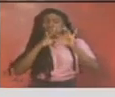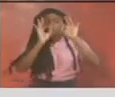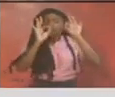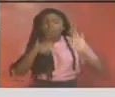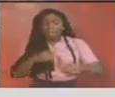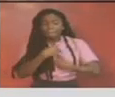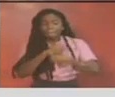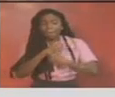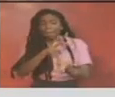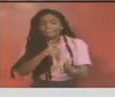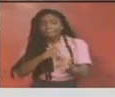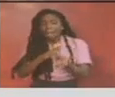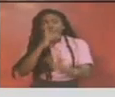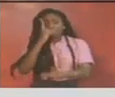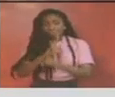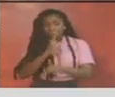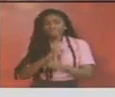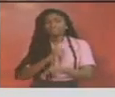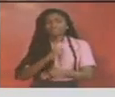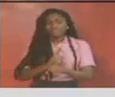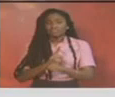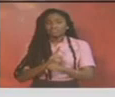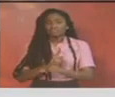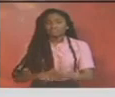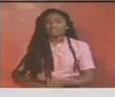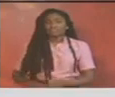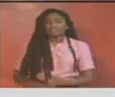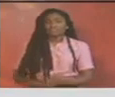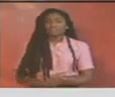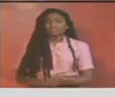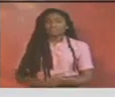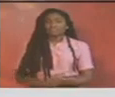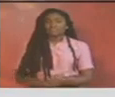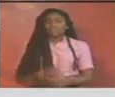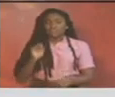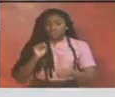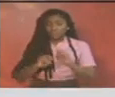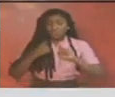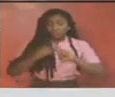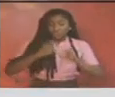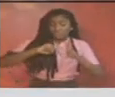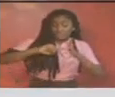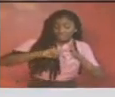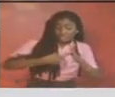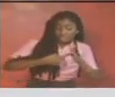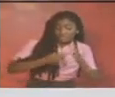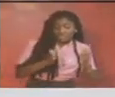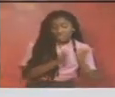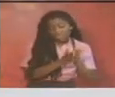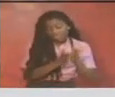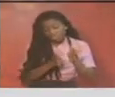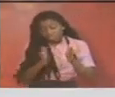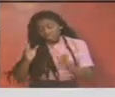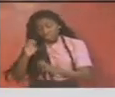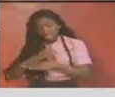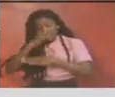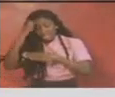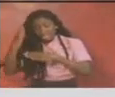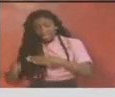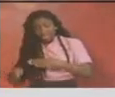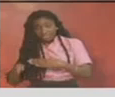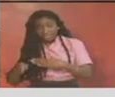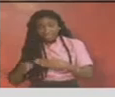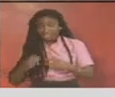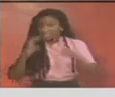throughout the life cycle, that product is monitored for safety, efficacy, and its quality. When